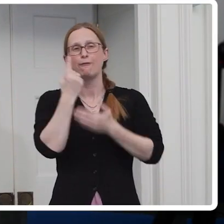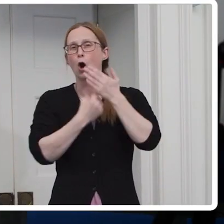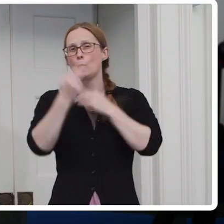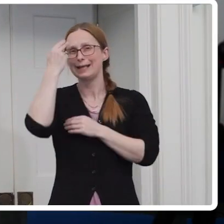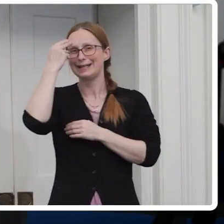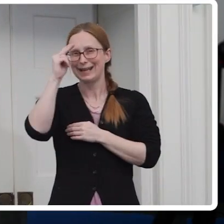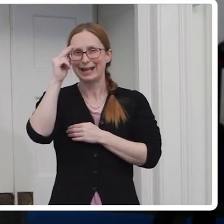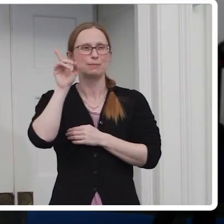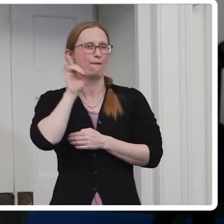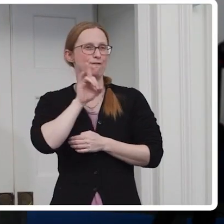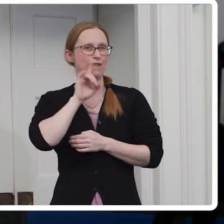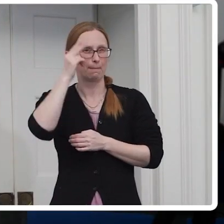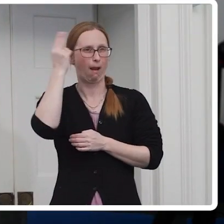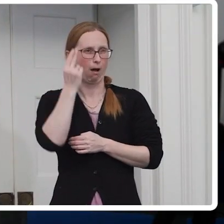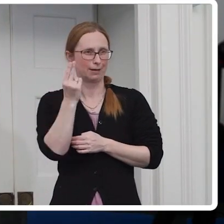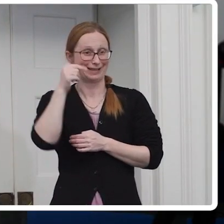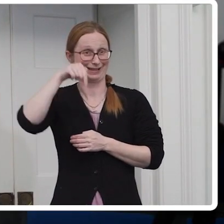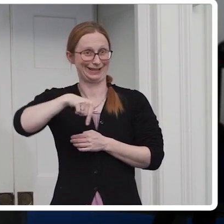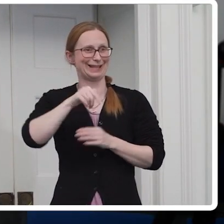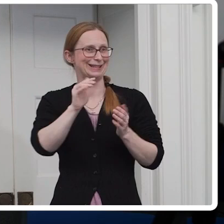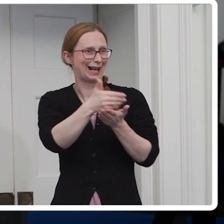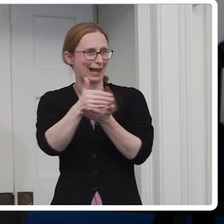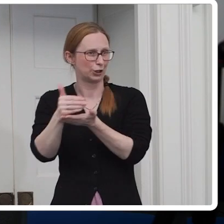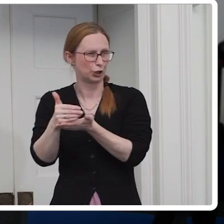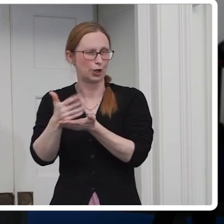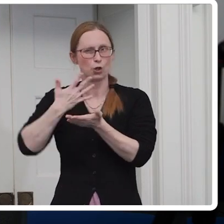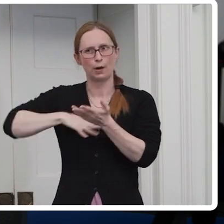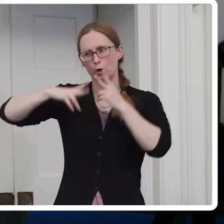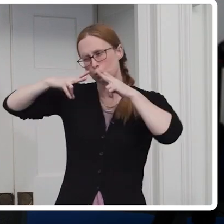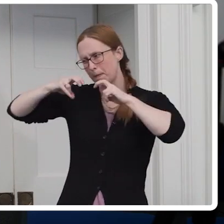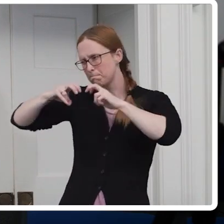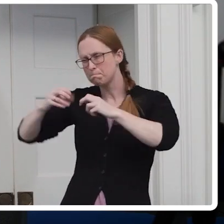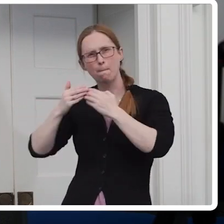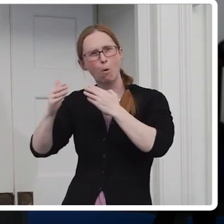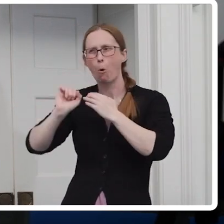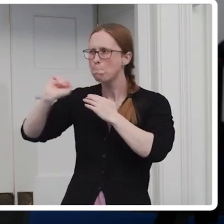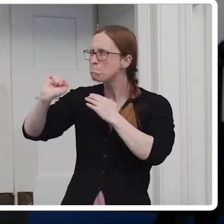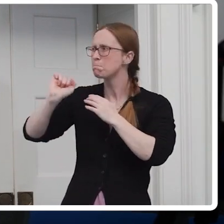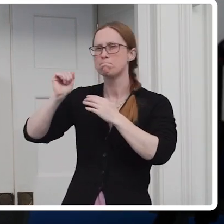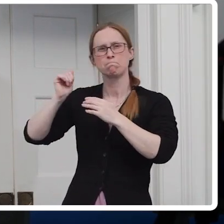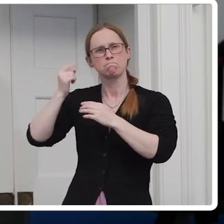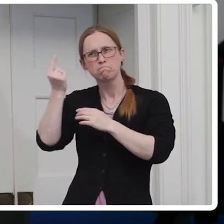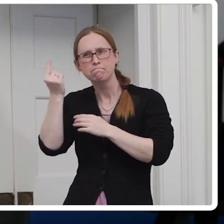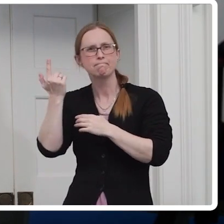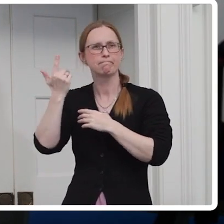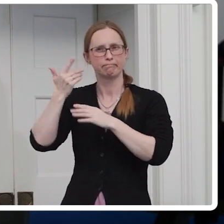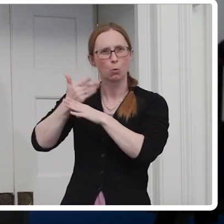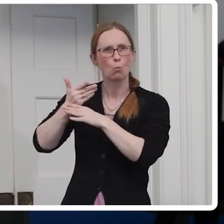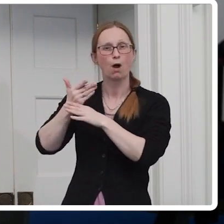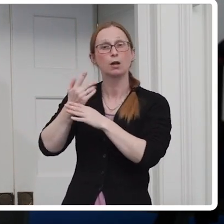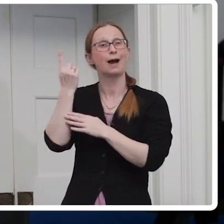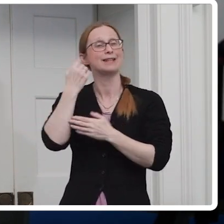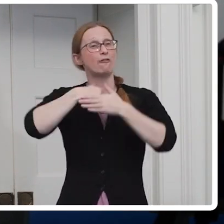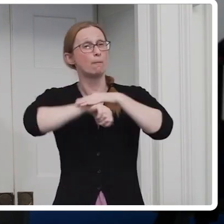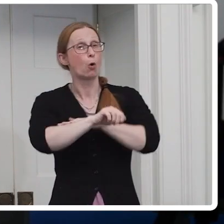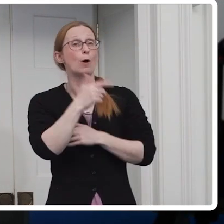And she's the only named female artist in this collection, so we were really interested in exploring a bit more about her and her work. So that's kind of